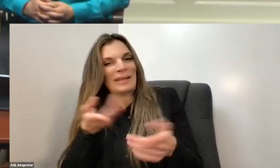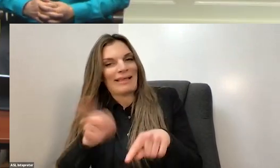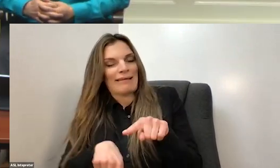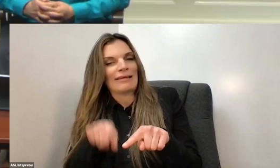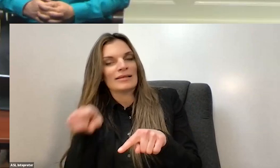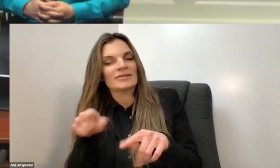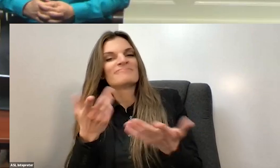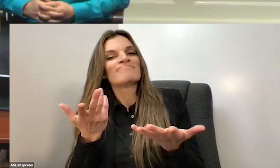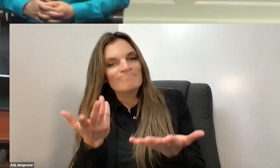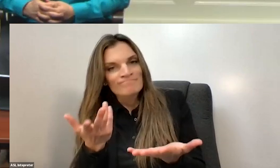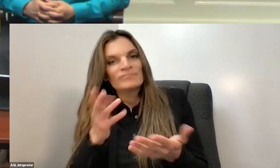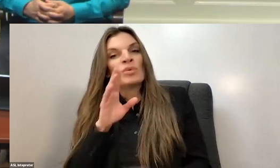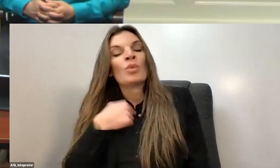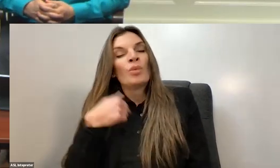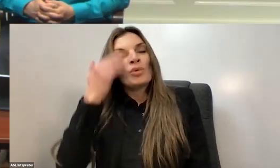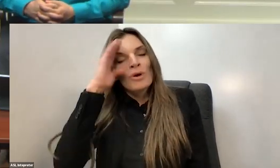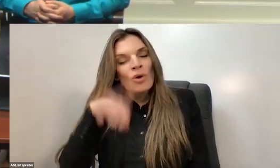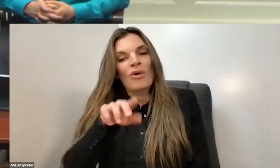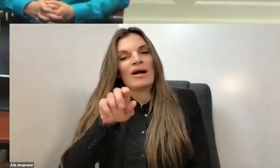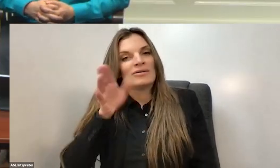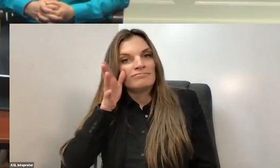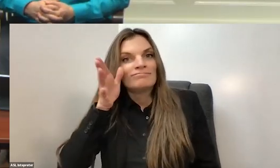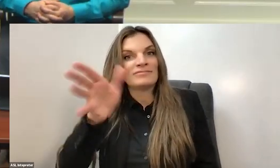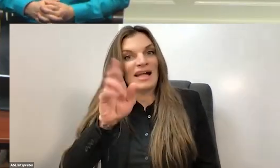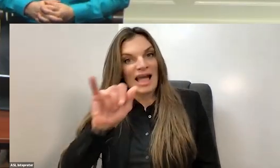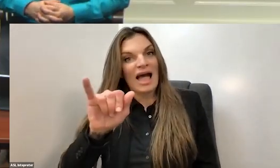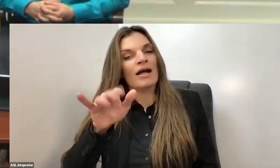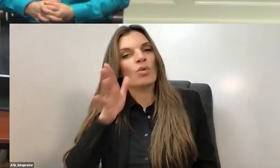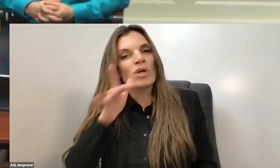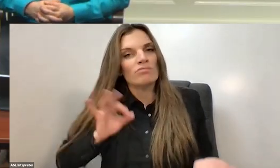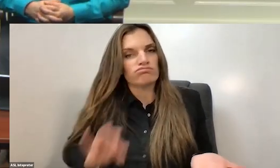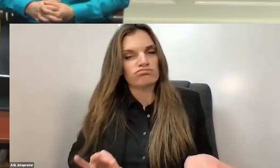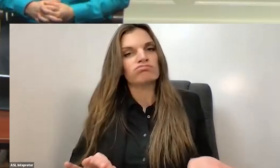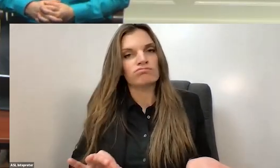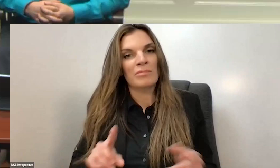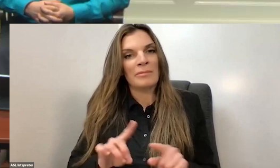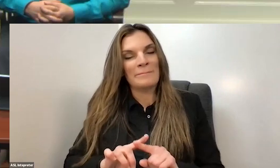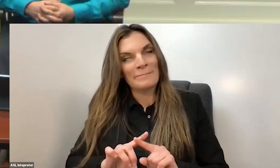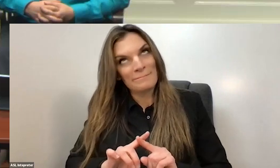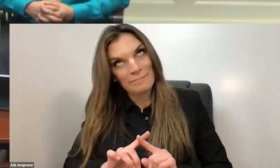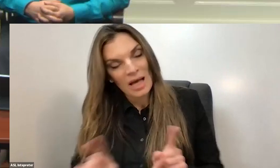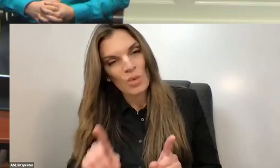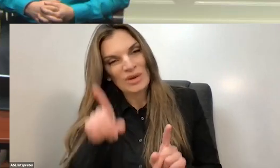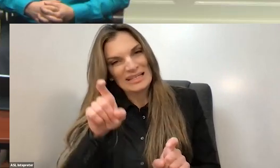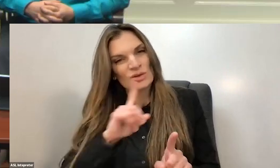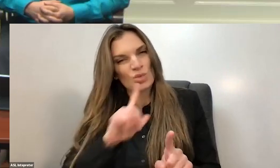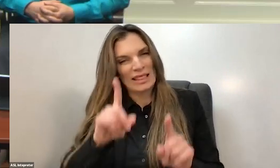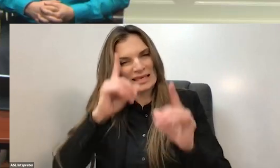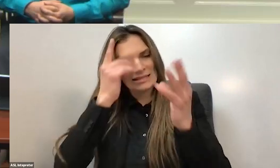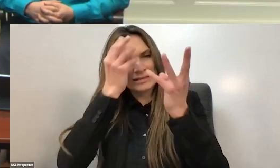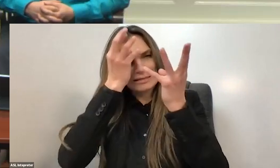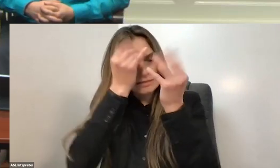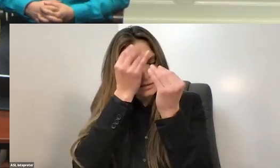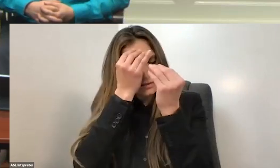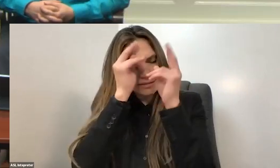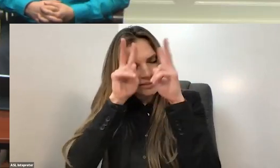AI will be able to help us out there. We just need to be thoughtful about the way we